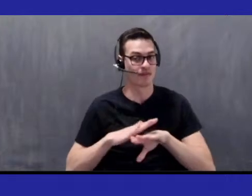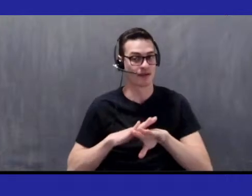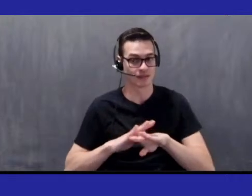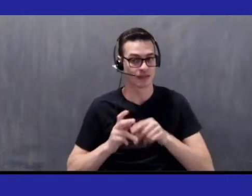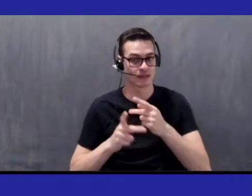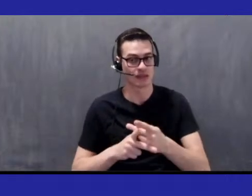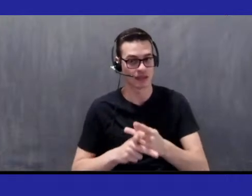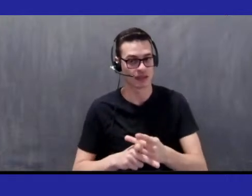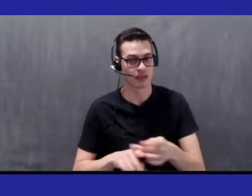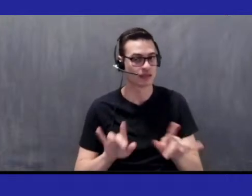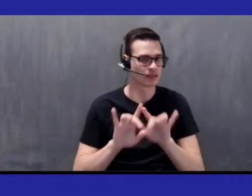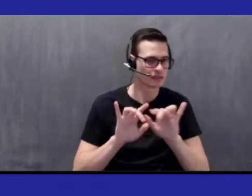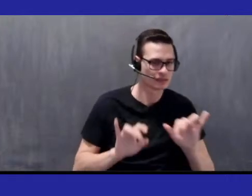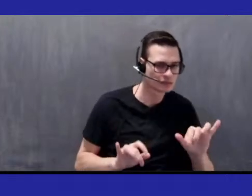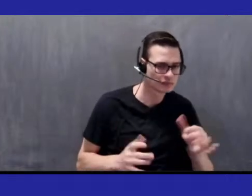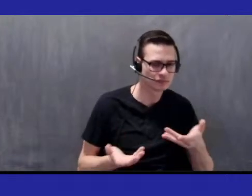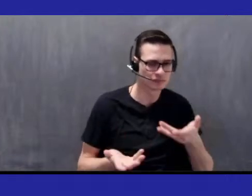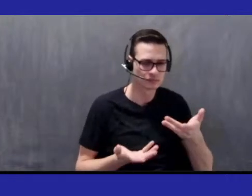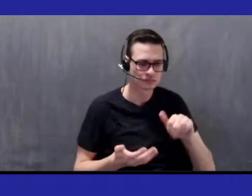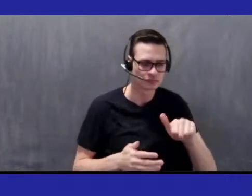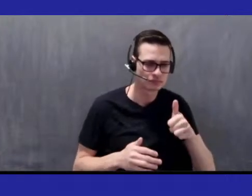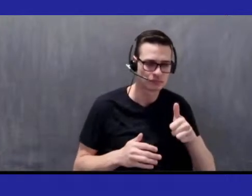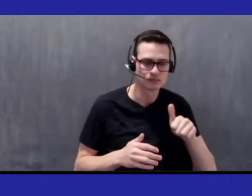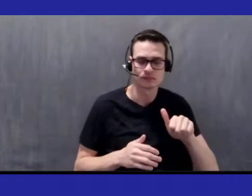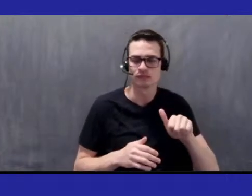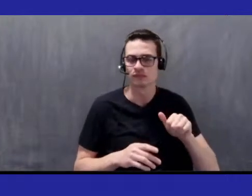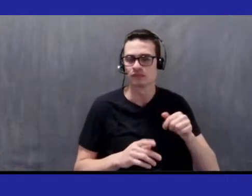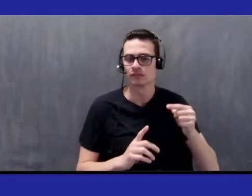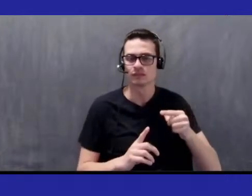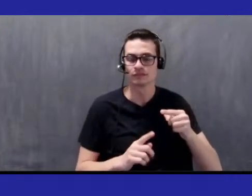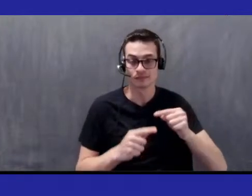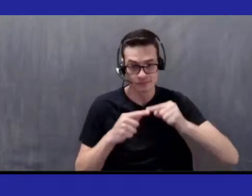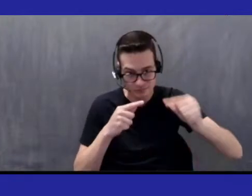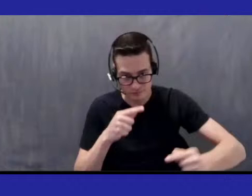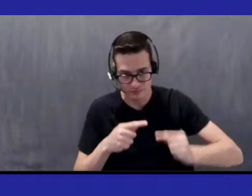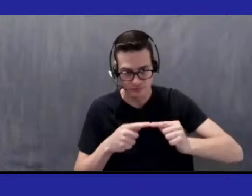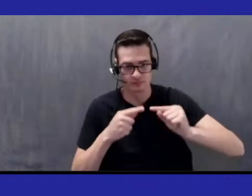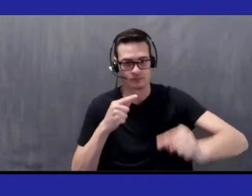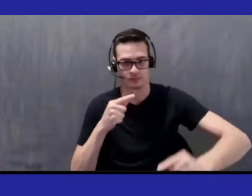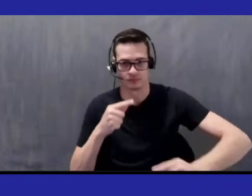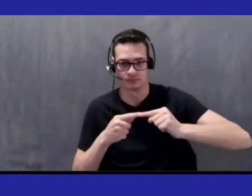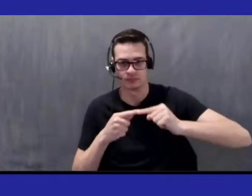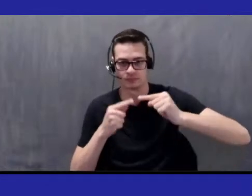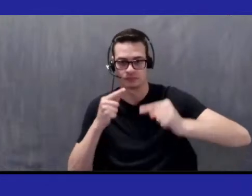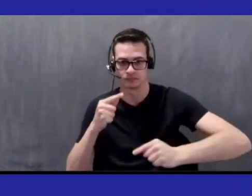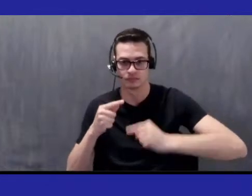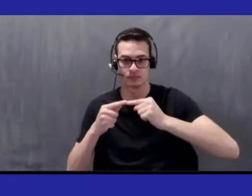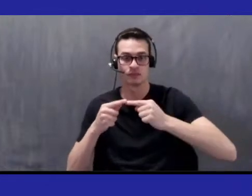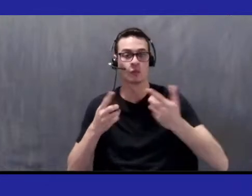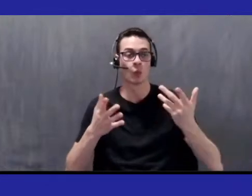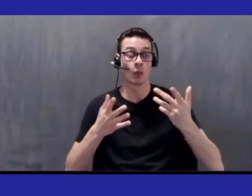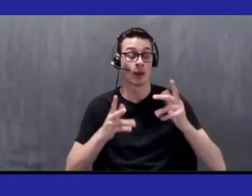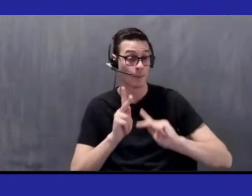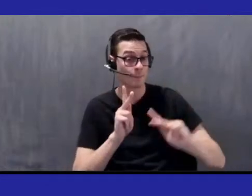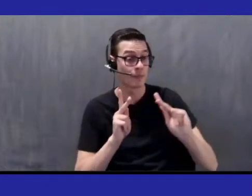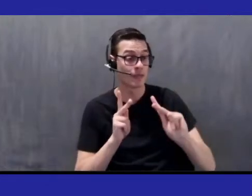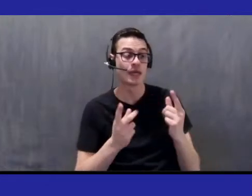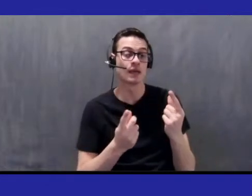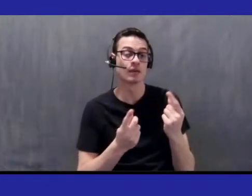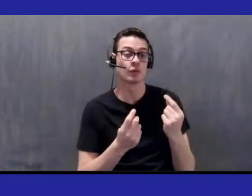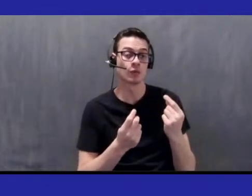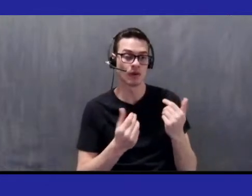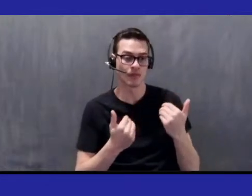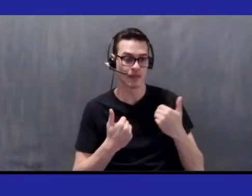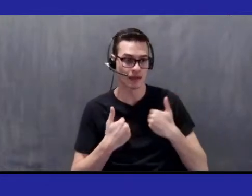sort of aspect of the vicious cycle of that kind of sort of scenario of sickle cell care is people often get sort of